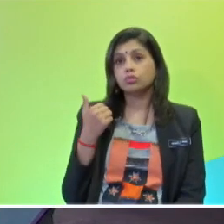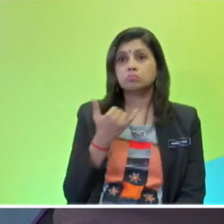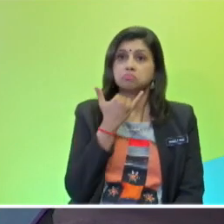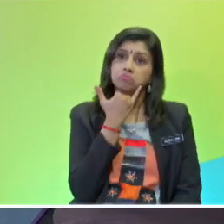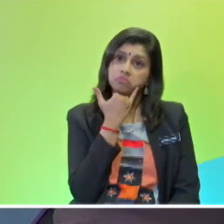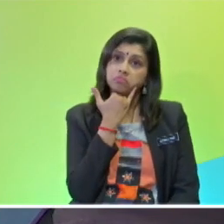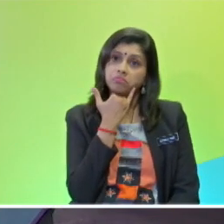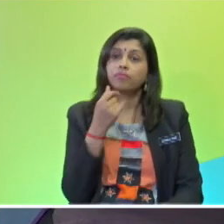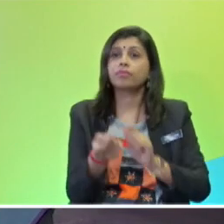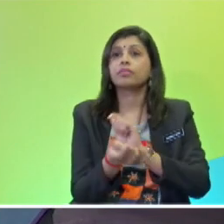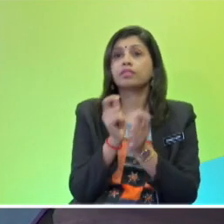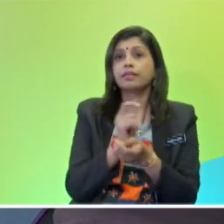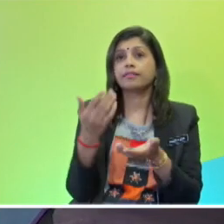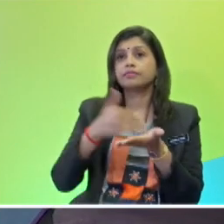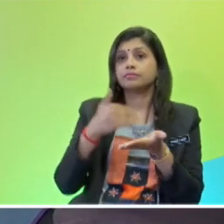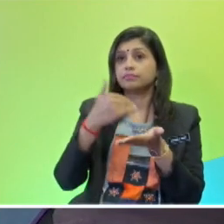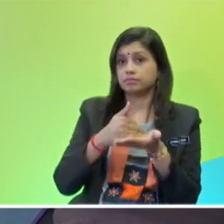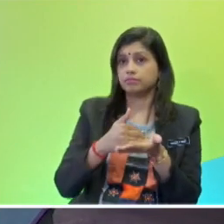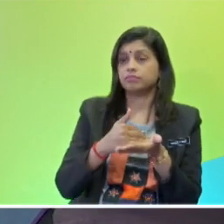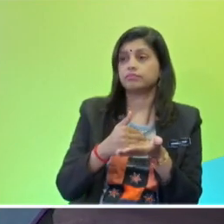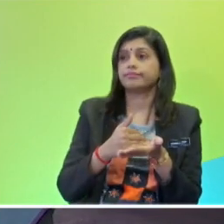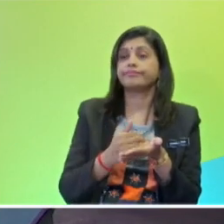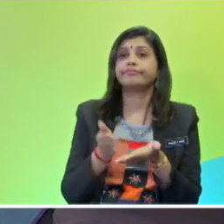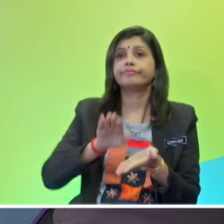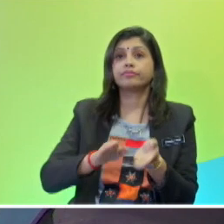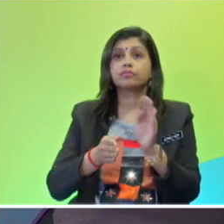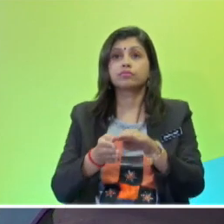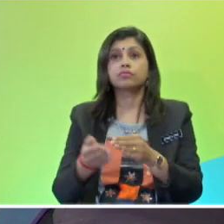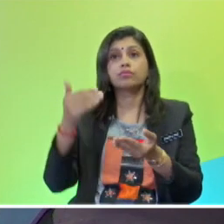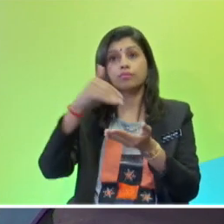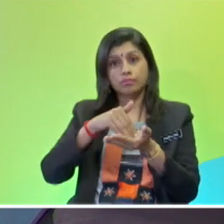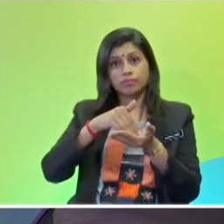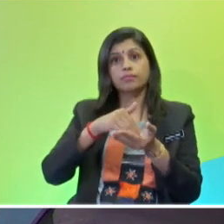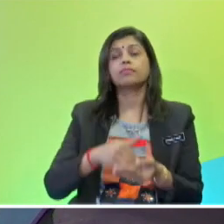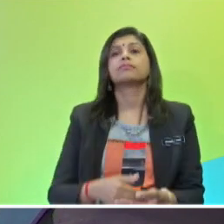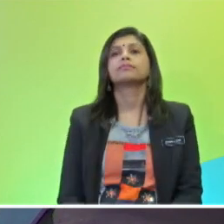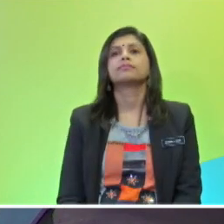So I'll just do one more time. Never mind, we here. learn from mistakes. So 1,